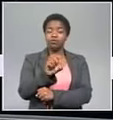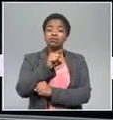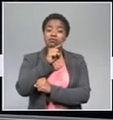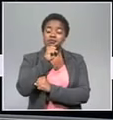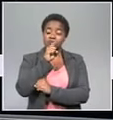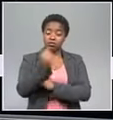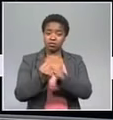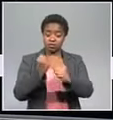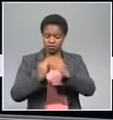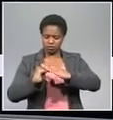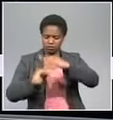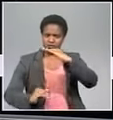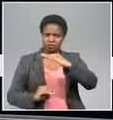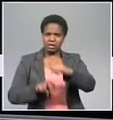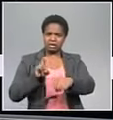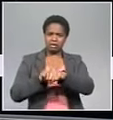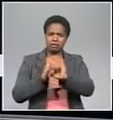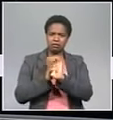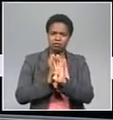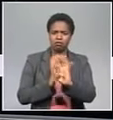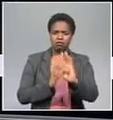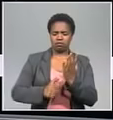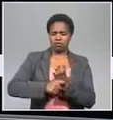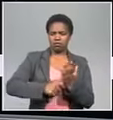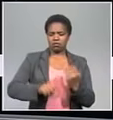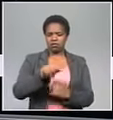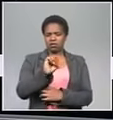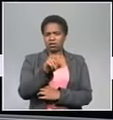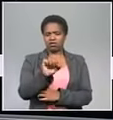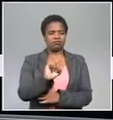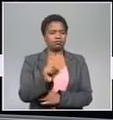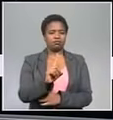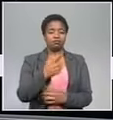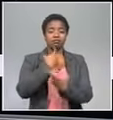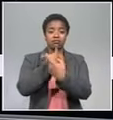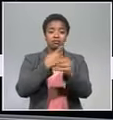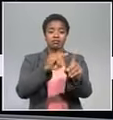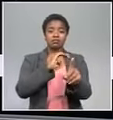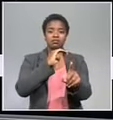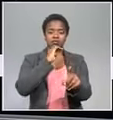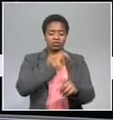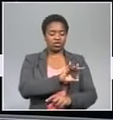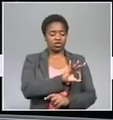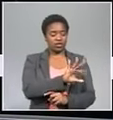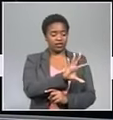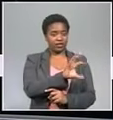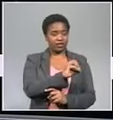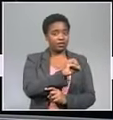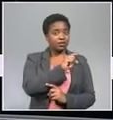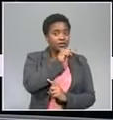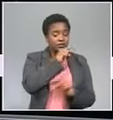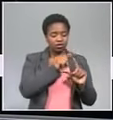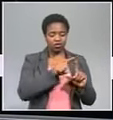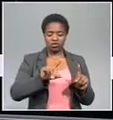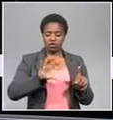might no longer have the hassle of filing a tax return. SARS has announced it's increased the threshold from 350,000